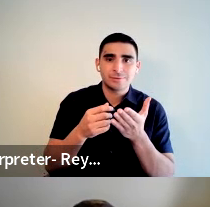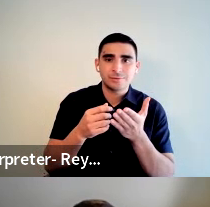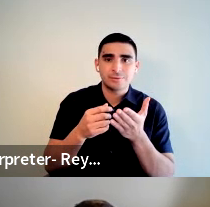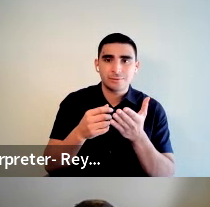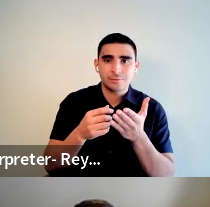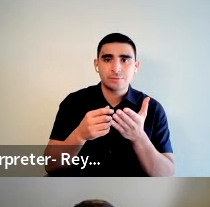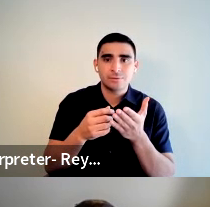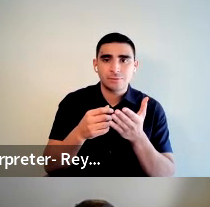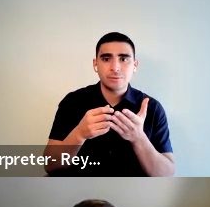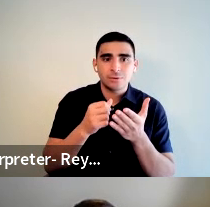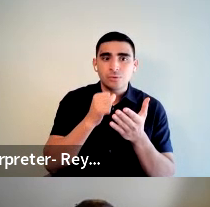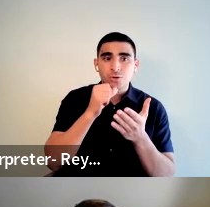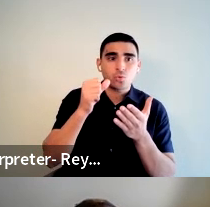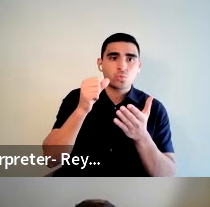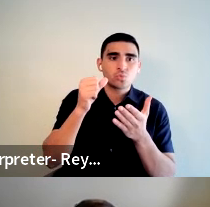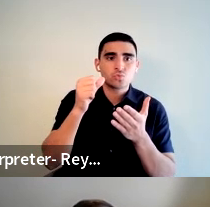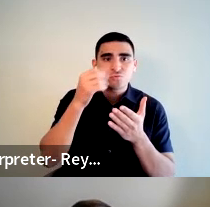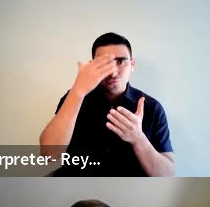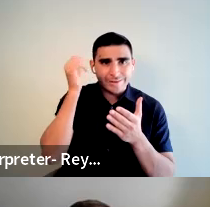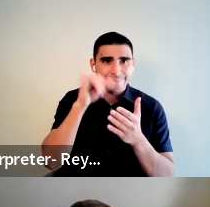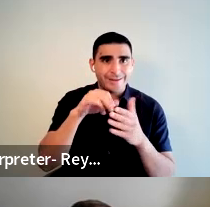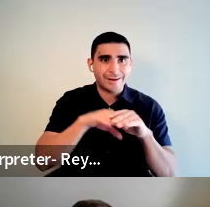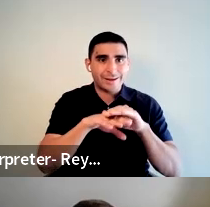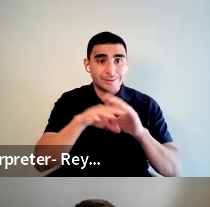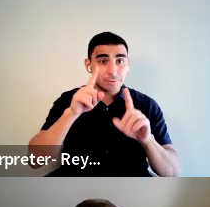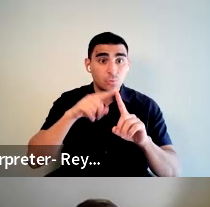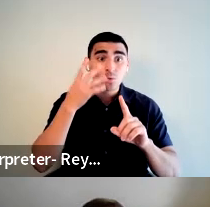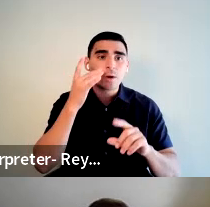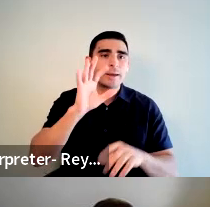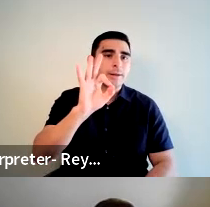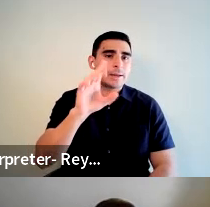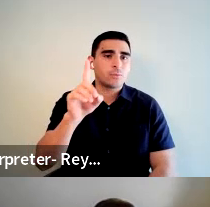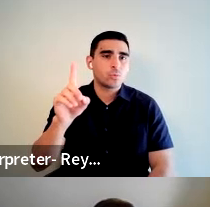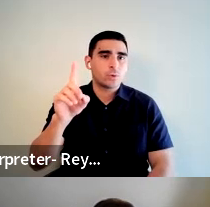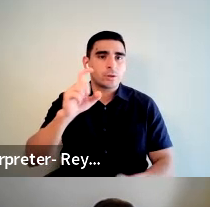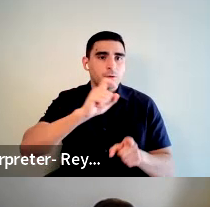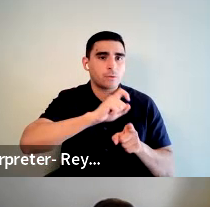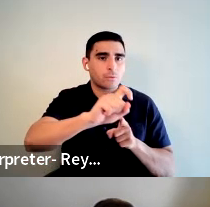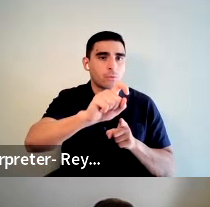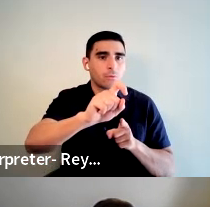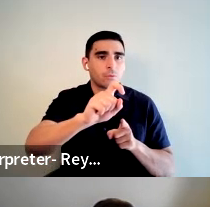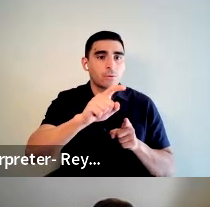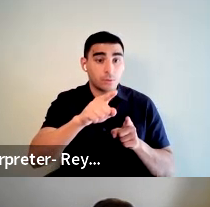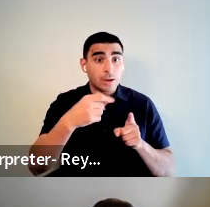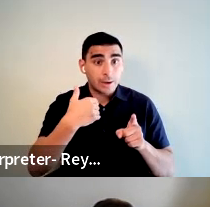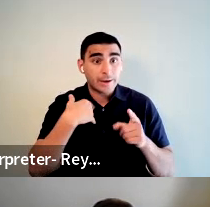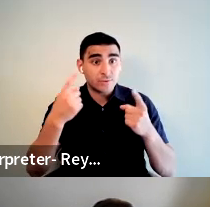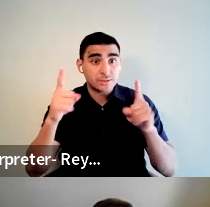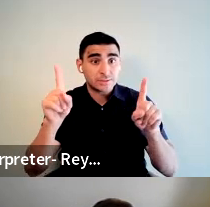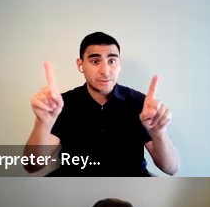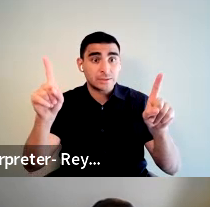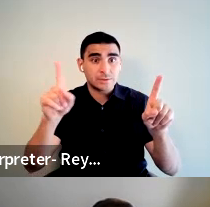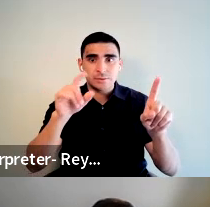that access point as well, since when 911 is called, I think there's been so much success for having